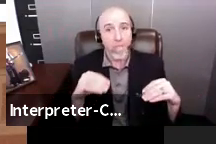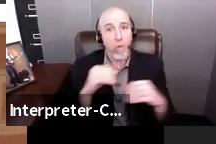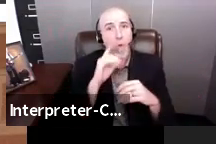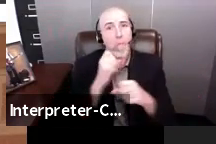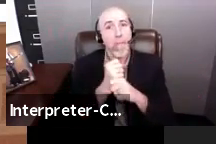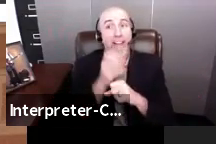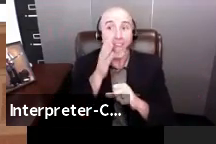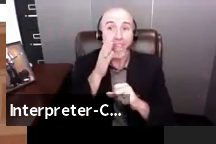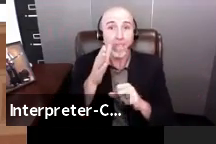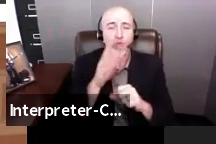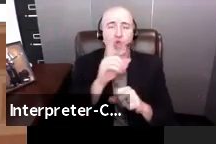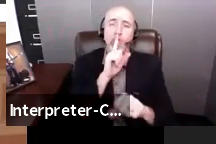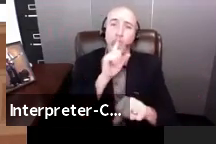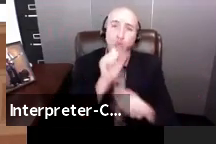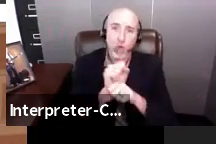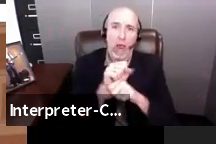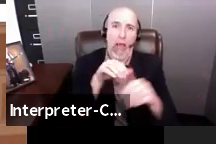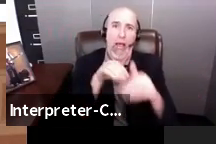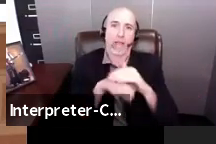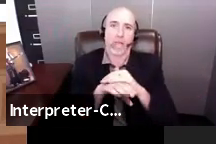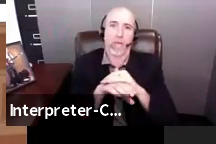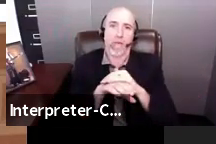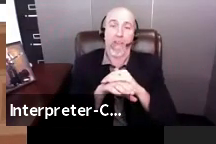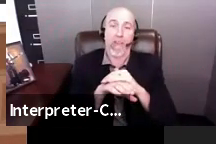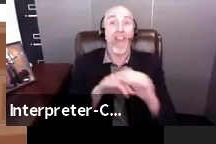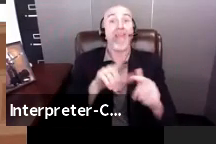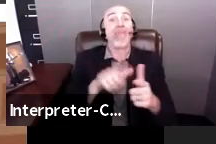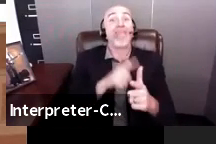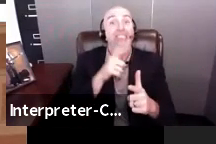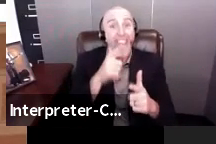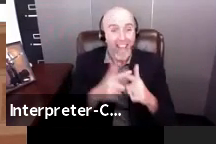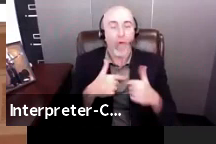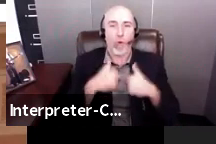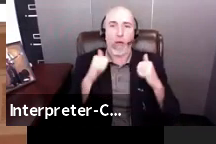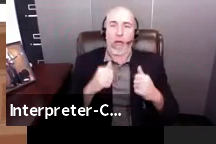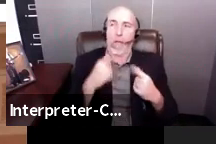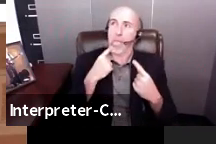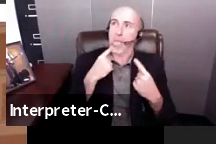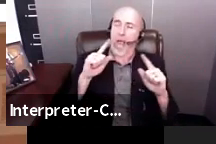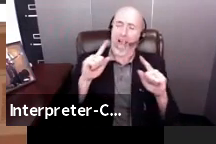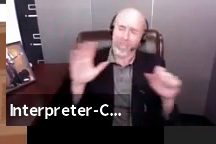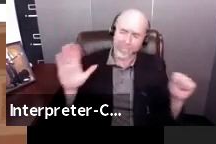accessible. Only then will we be able to achieve